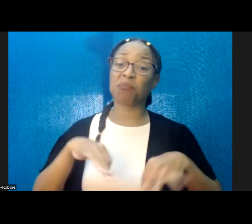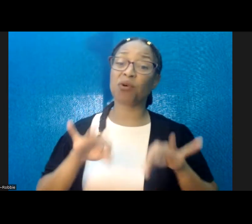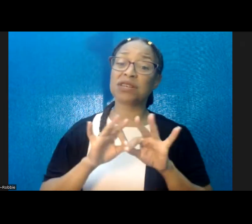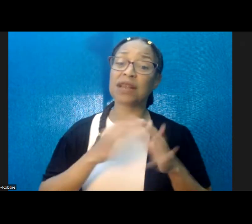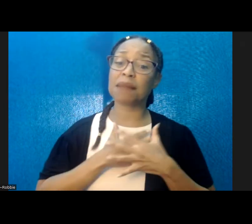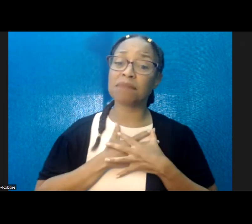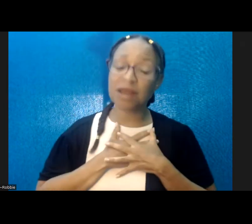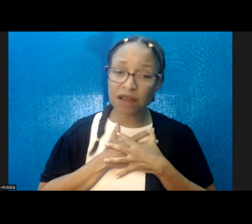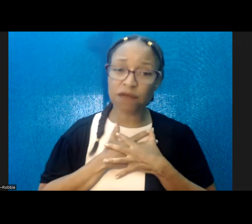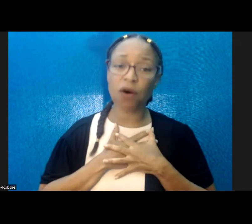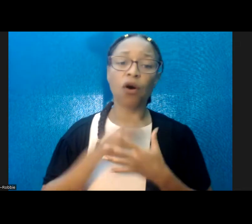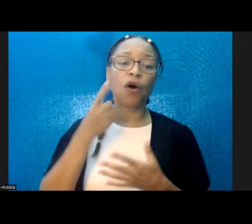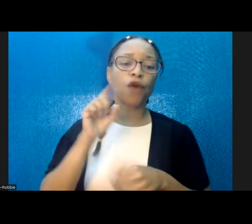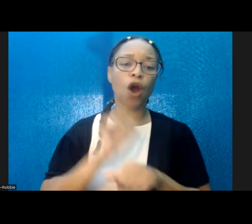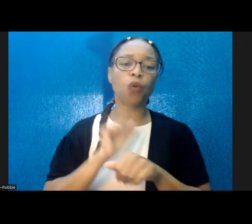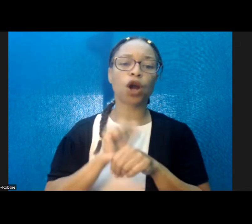as we move our work forward.